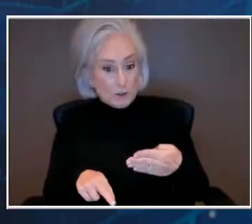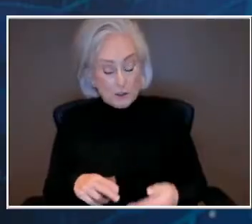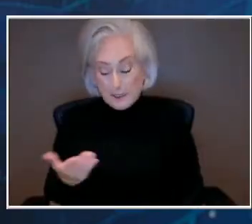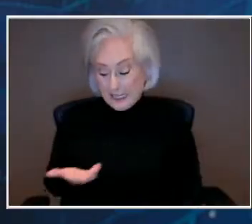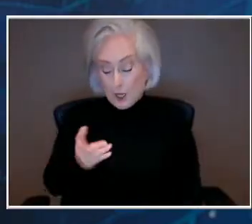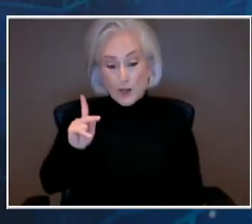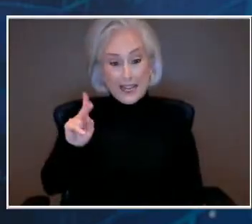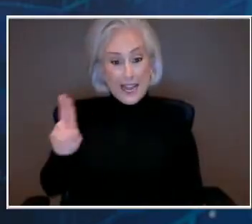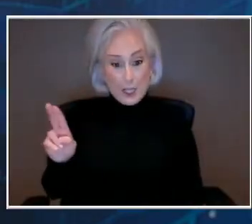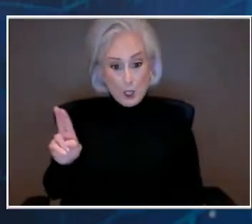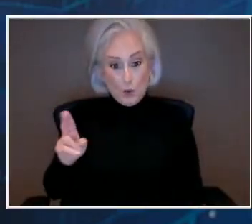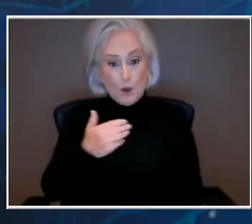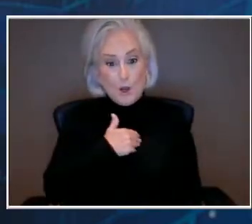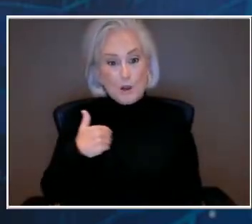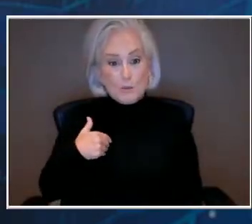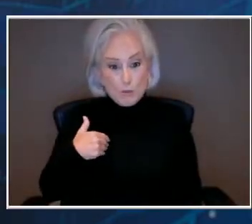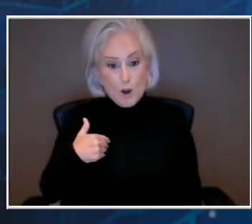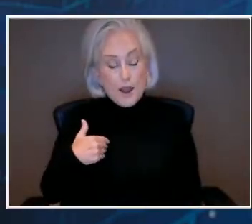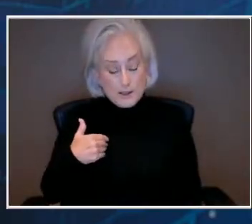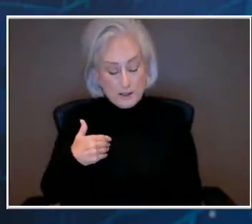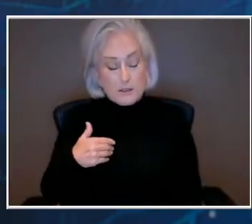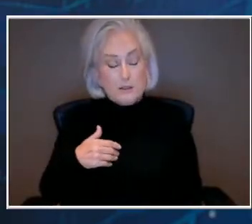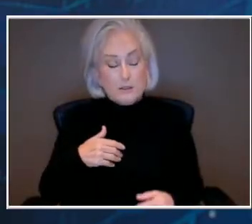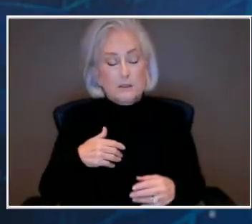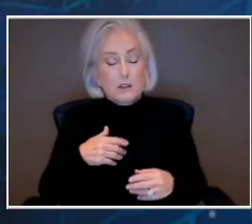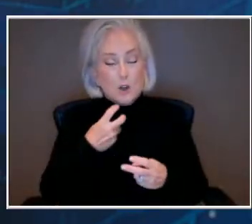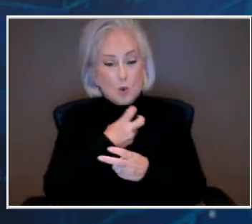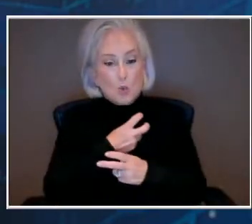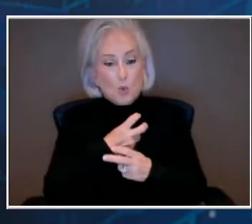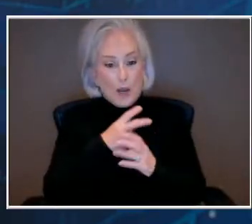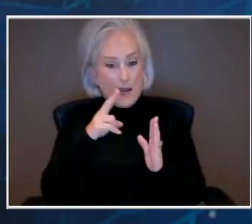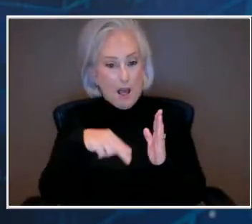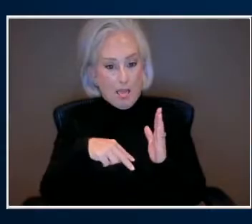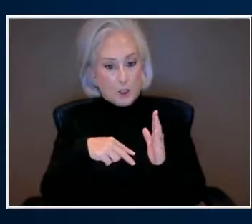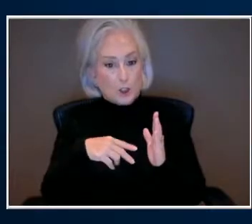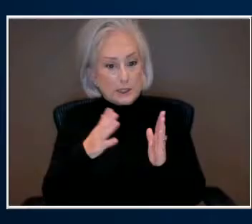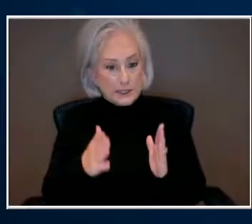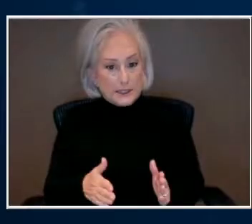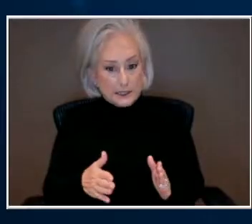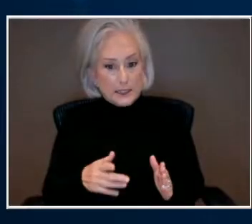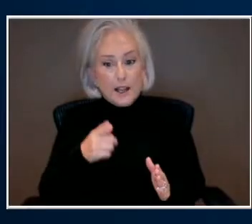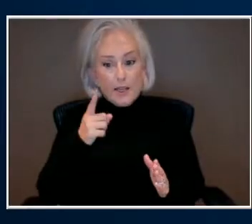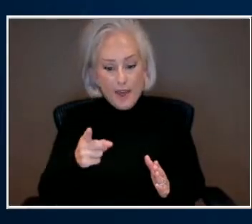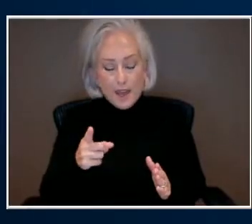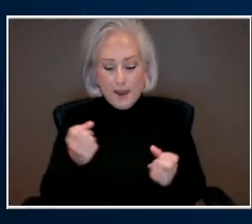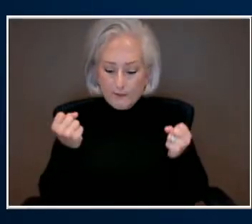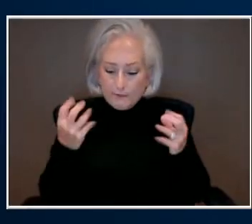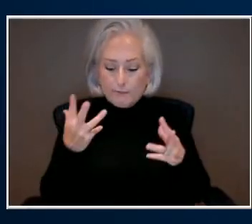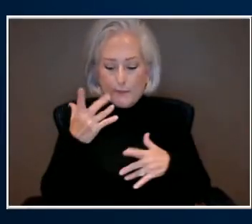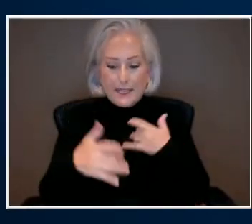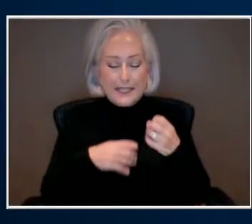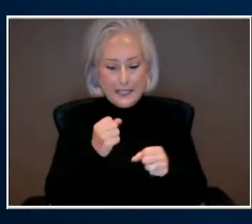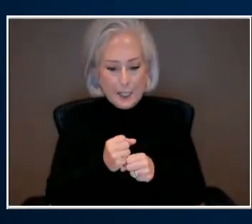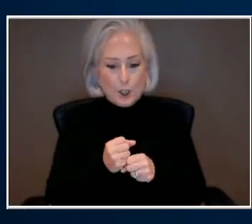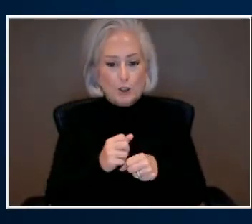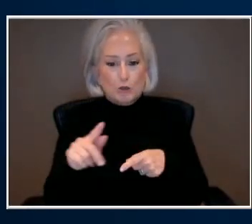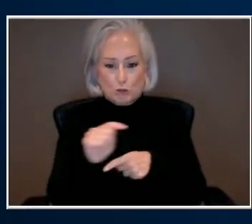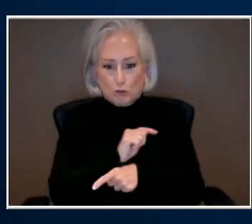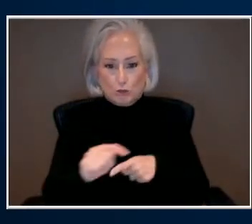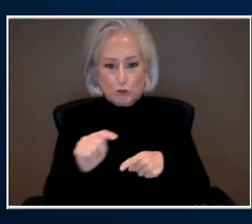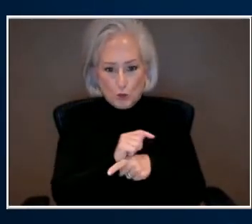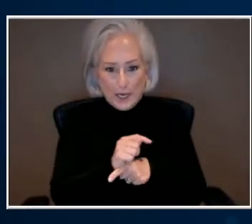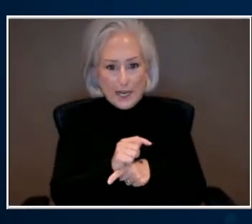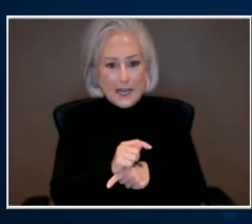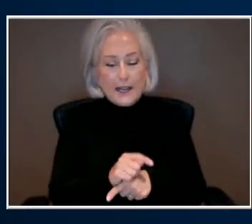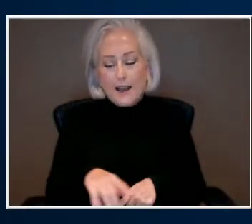are fellowship trained, several years of training in breast imaging, and we're dedicated to breast imaging. So they're the best,